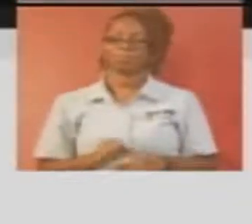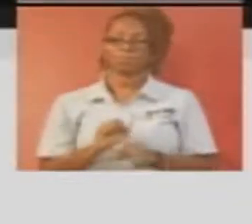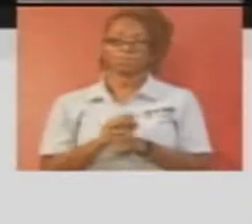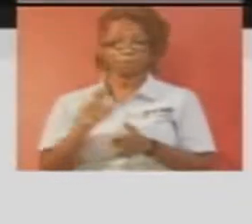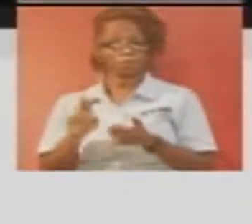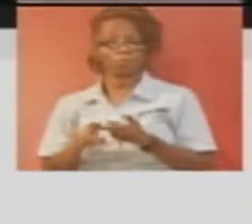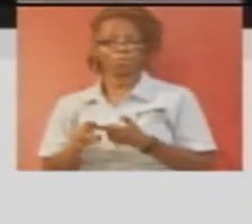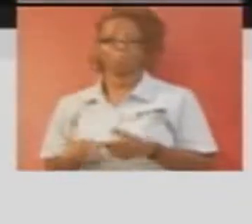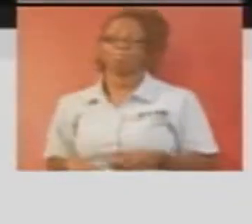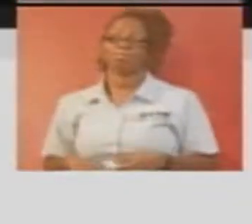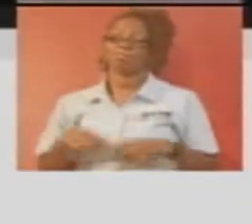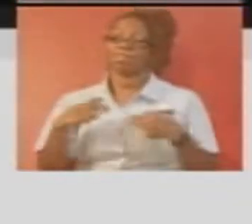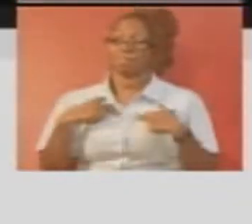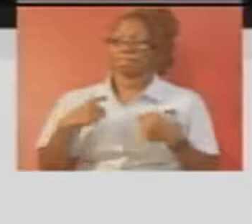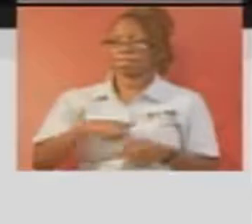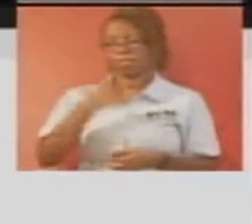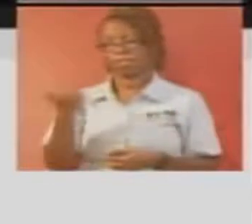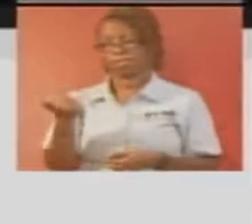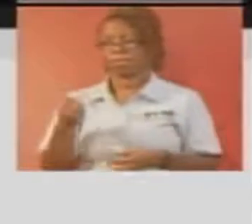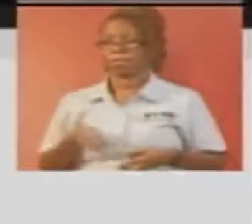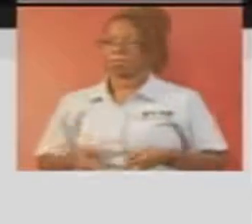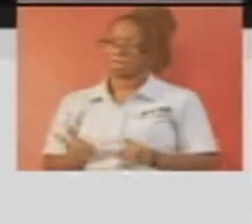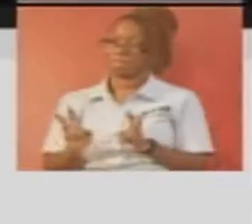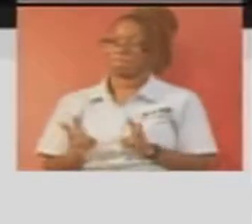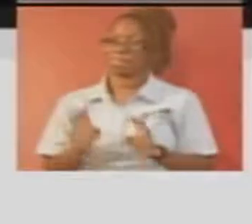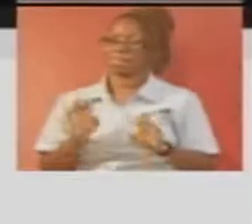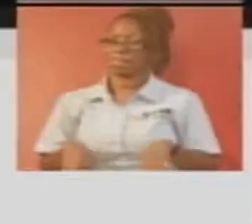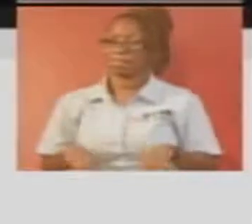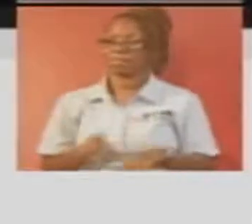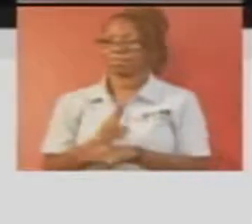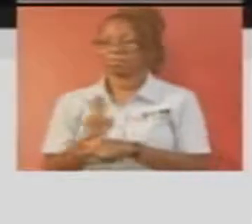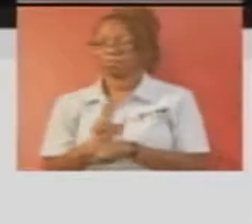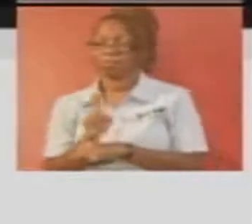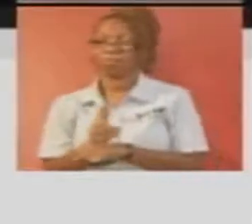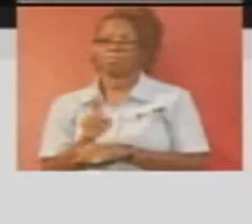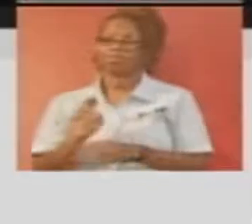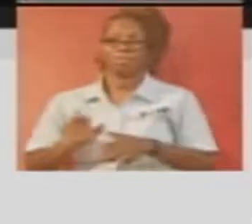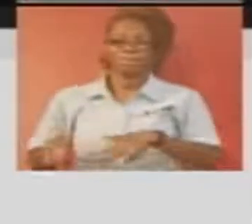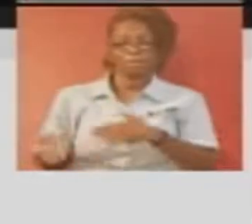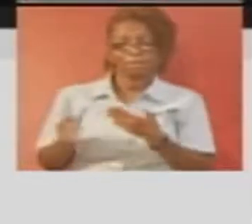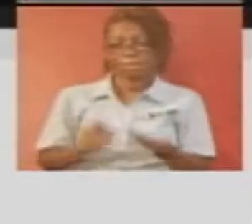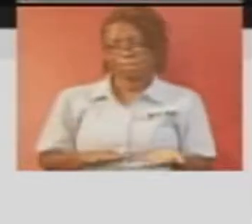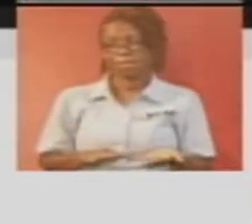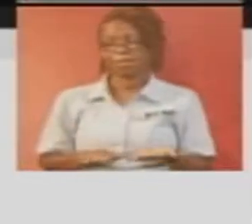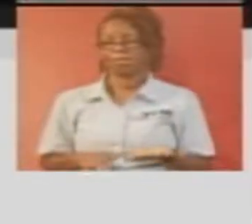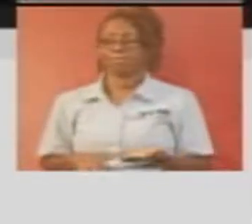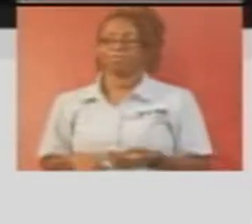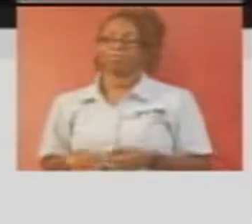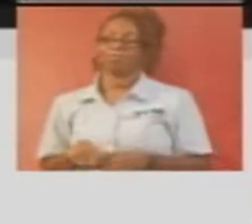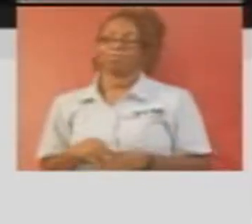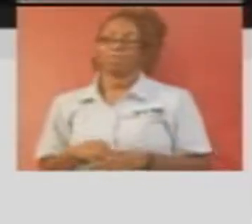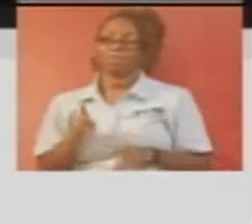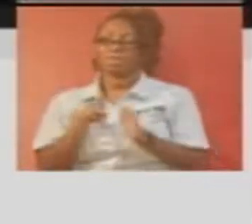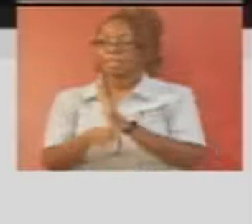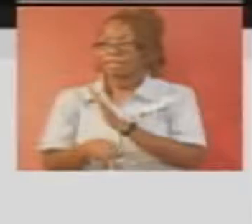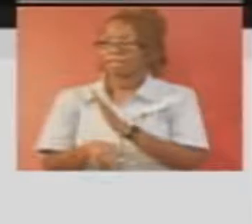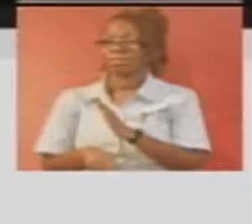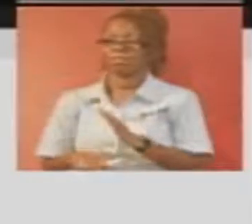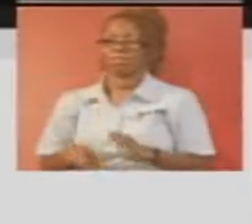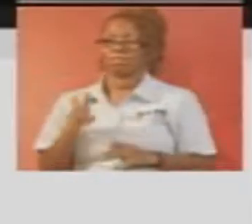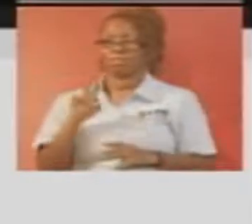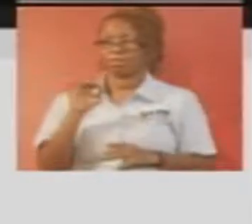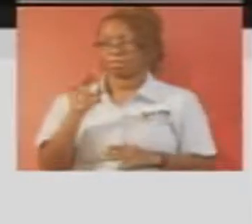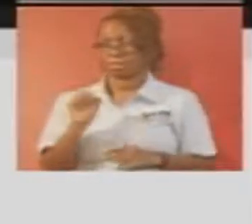on the bottom left. These are called dead, killed, or inactivated vaccines. They can't infect cells, they can't replicate, but